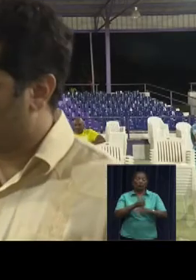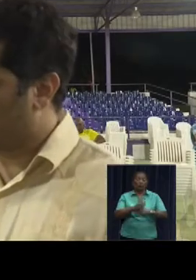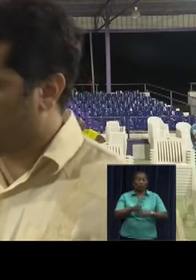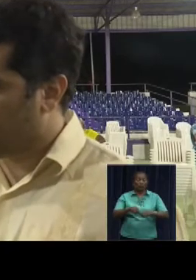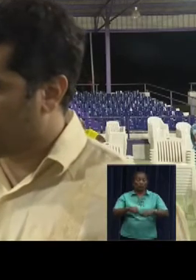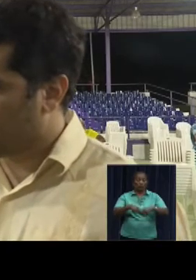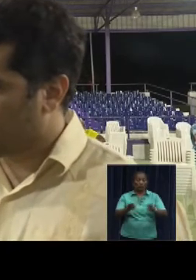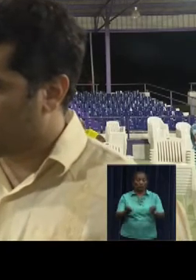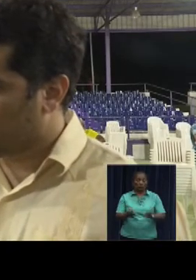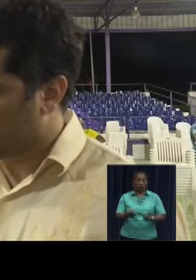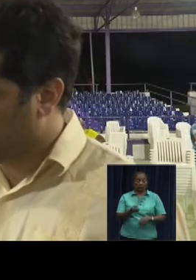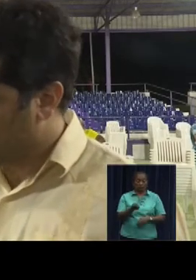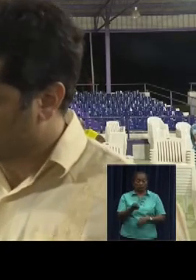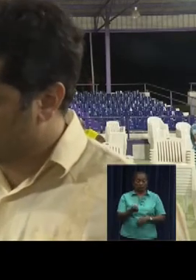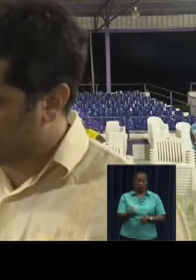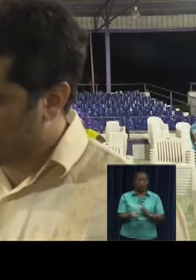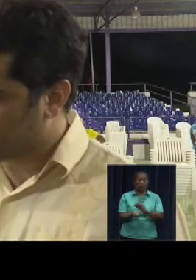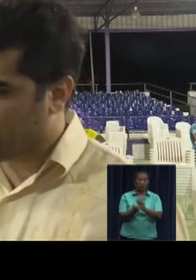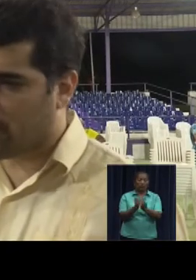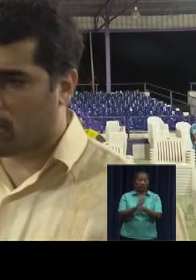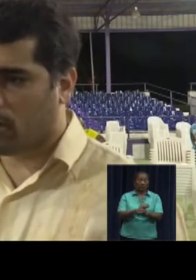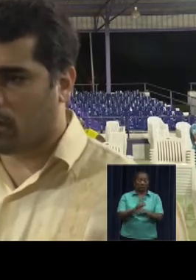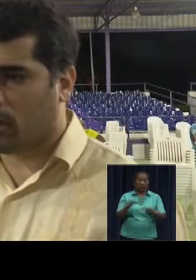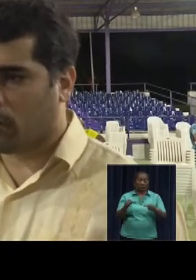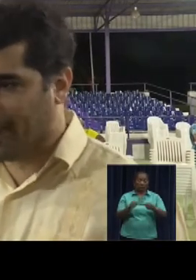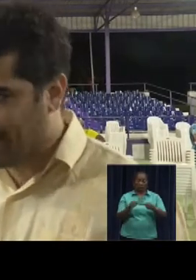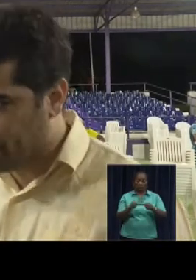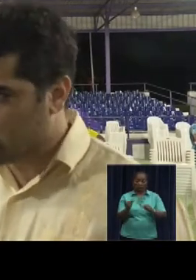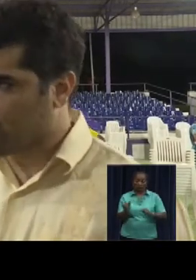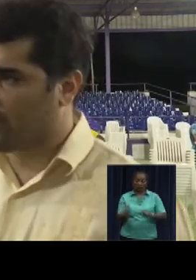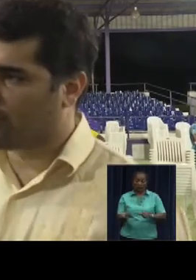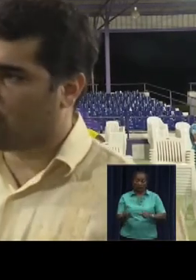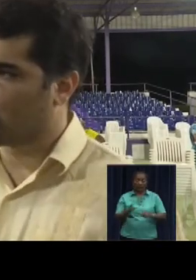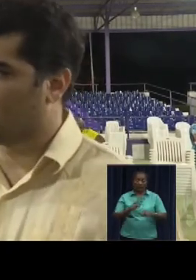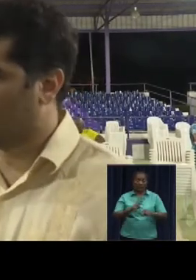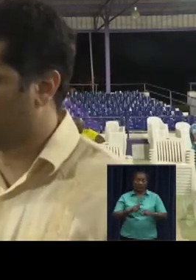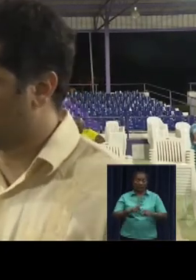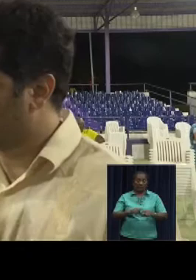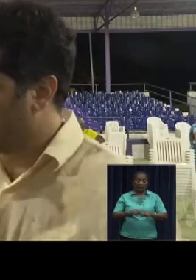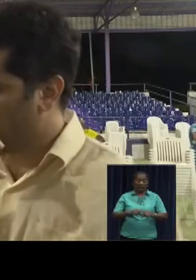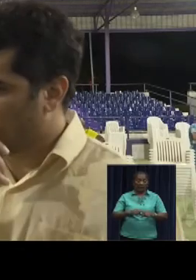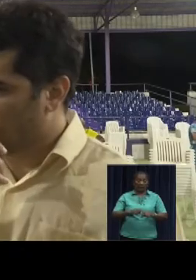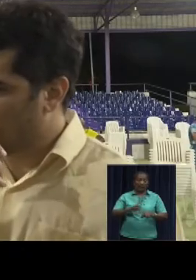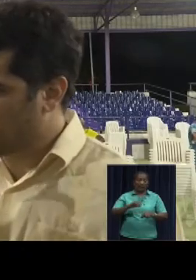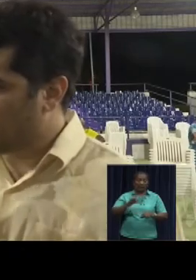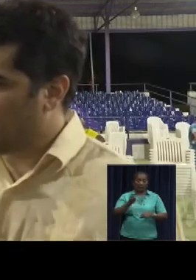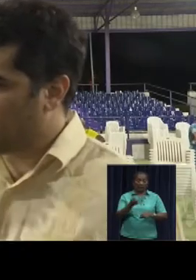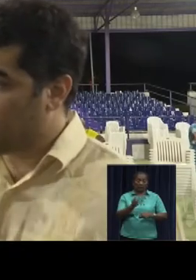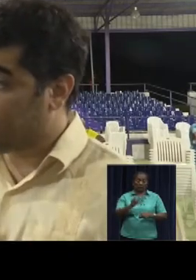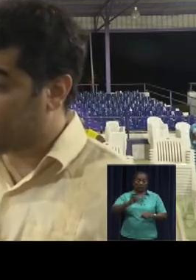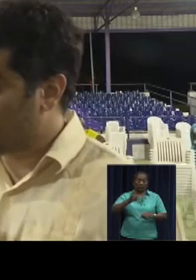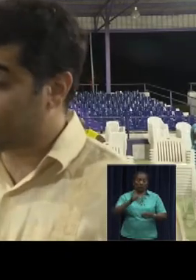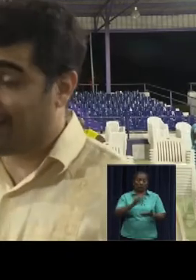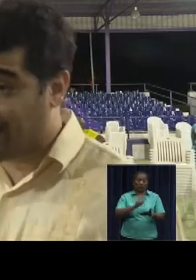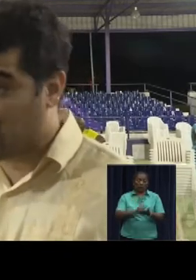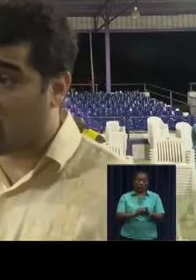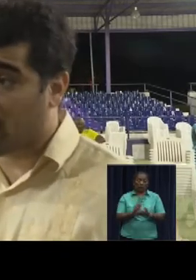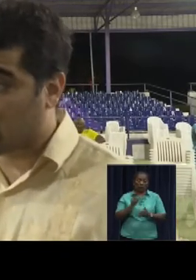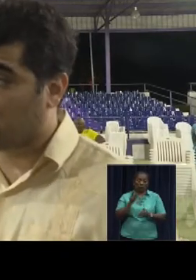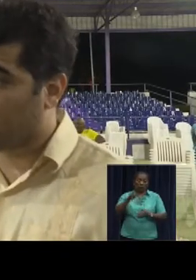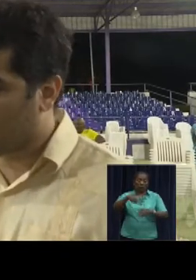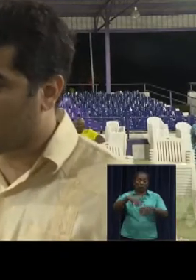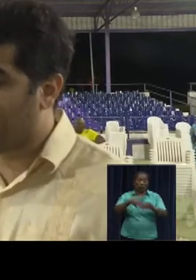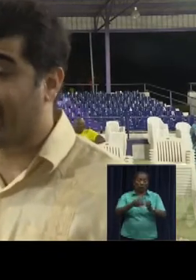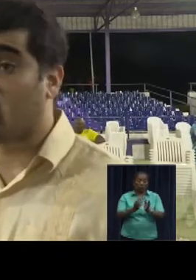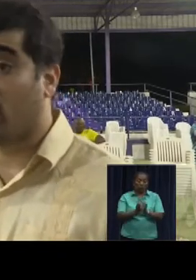adjustments. For Vice President Adin, the implementation of wage adjustments for civil servants and the